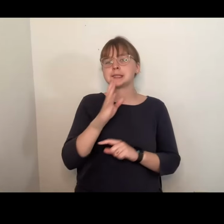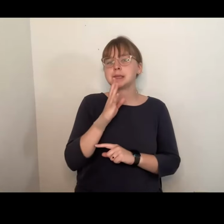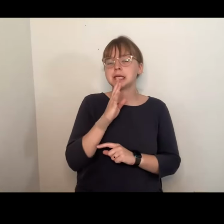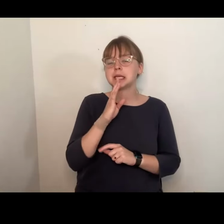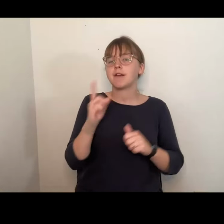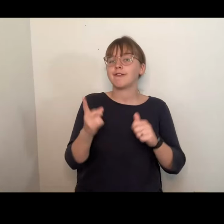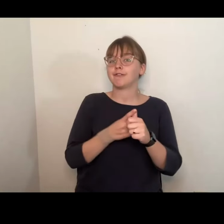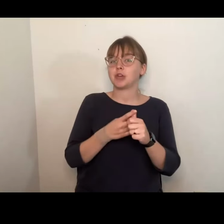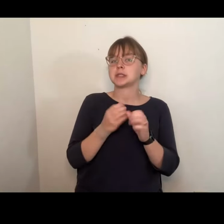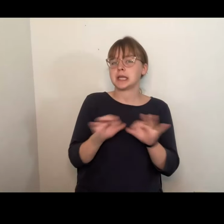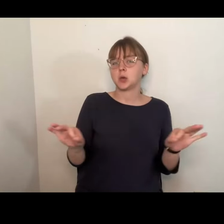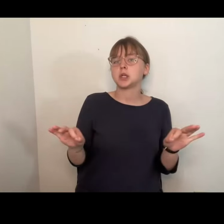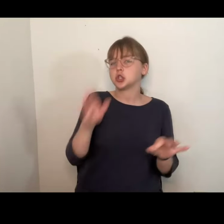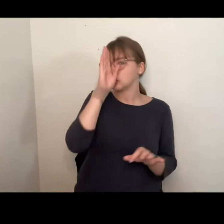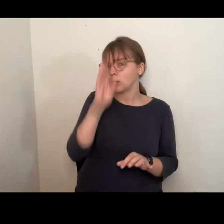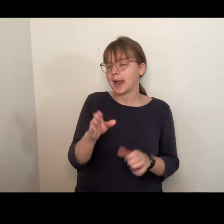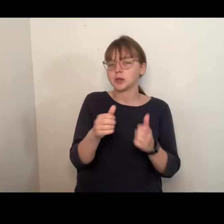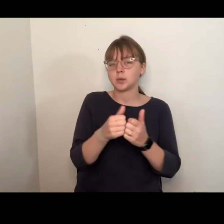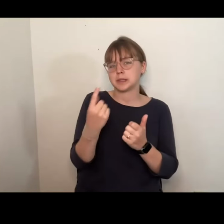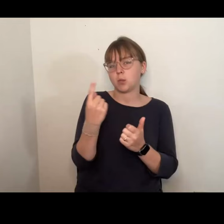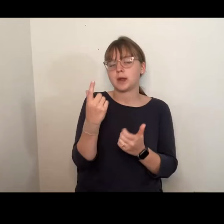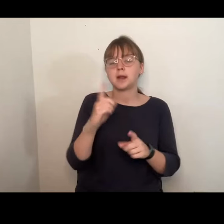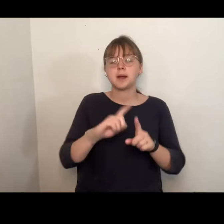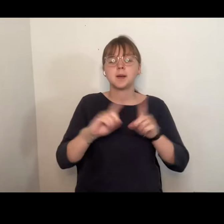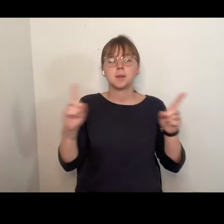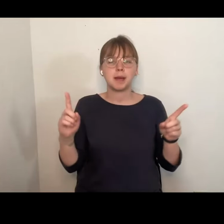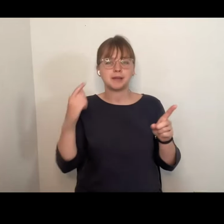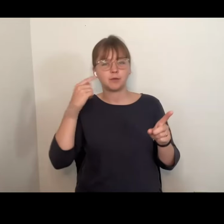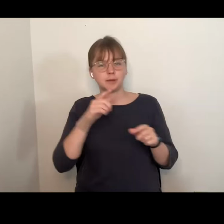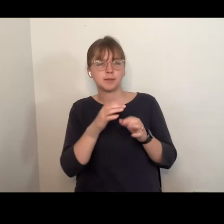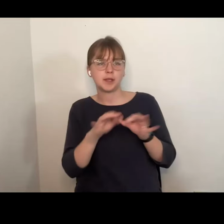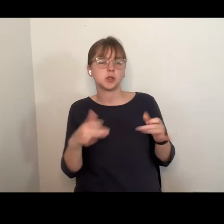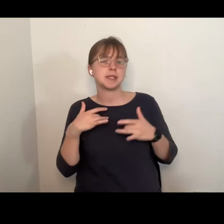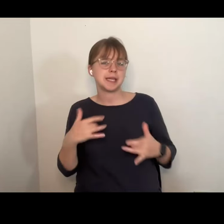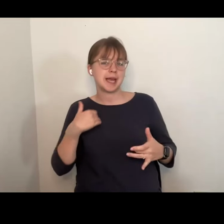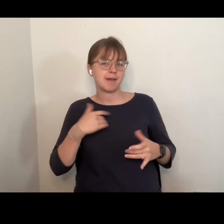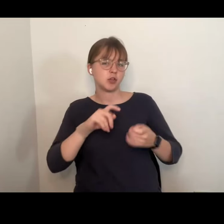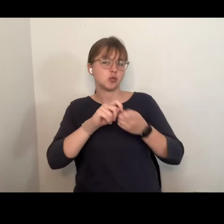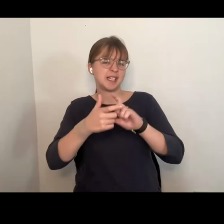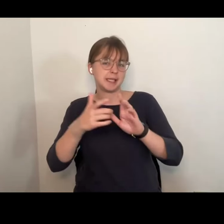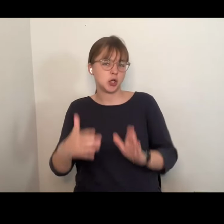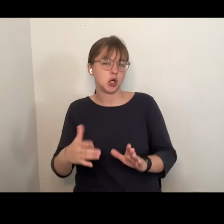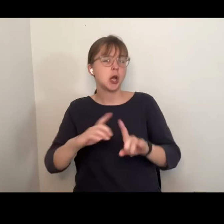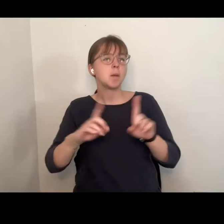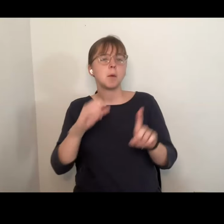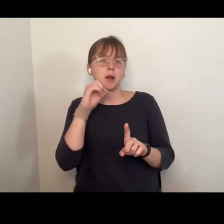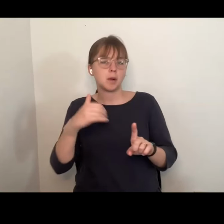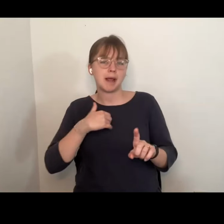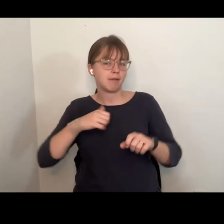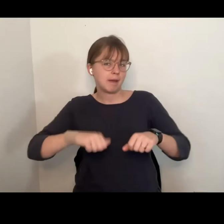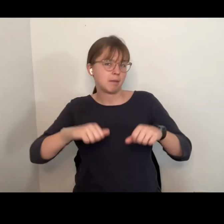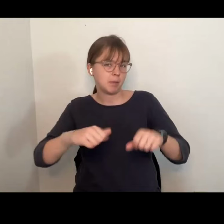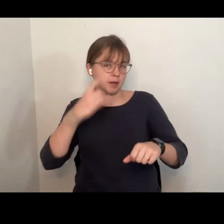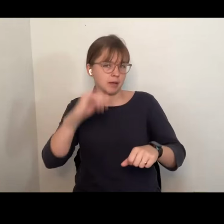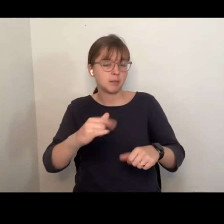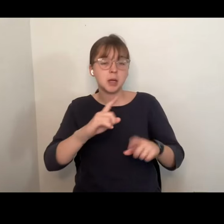who can speak the language. But again, we're just in terms of language doing translations, but beyond that, we don't have the capability. But we'd love